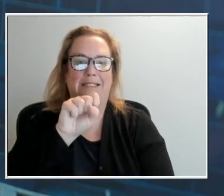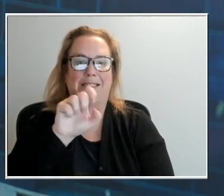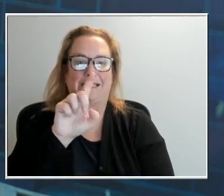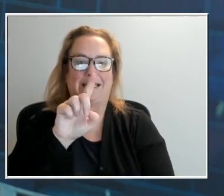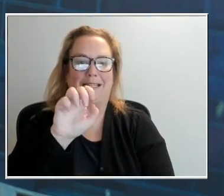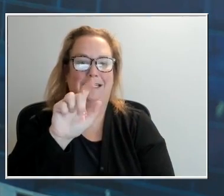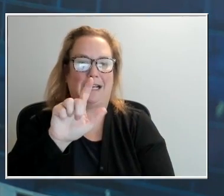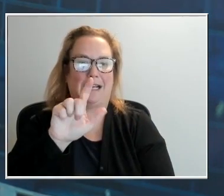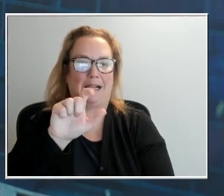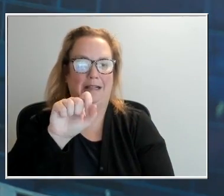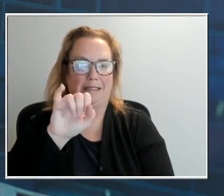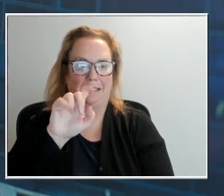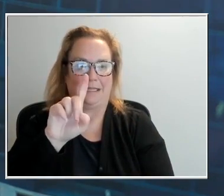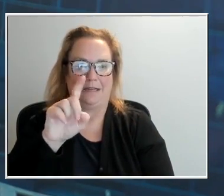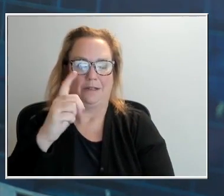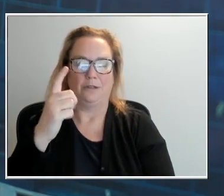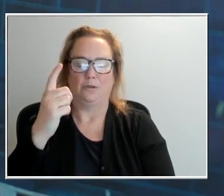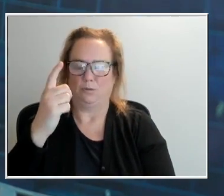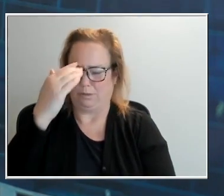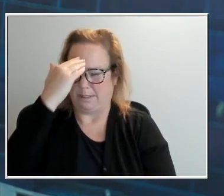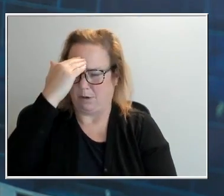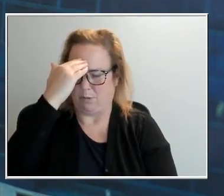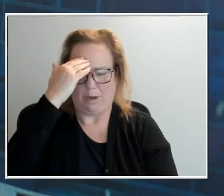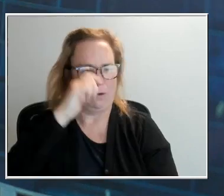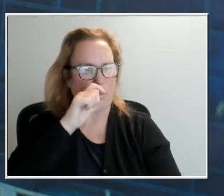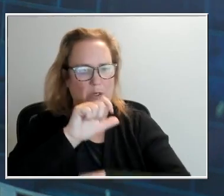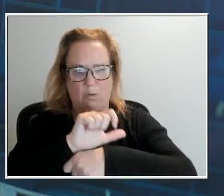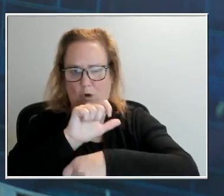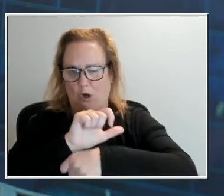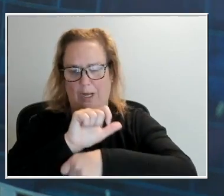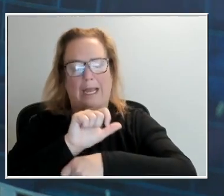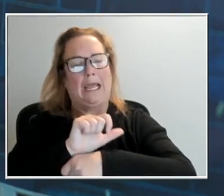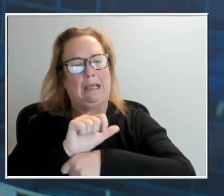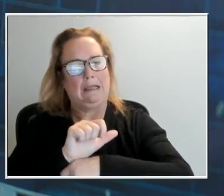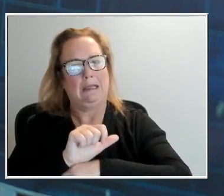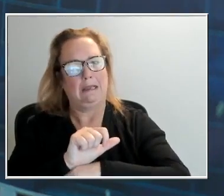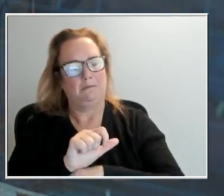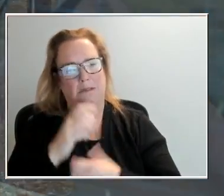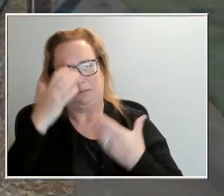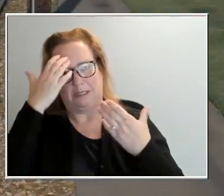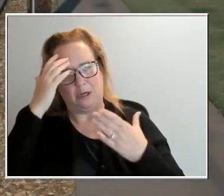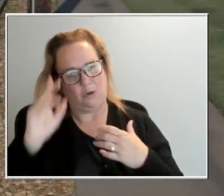her brain wasn't working like it should, but had no idea that her kidneys were actually to blame.